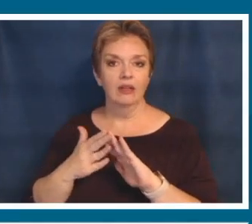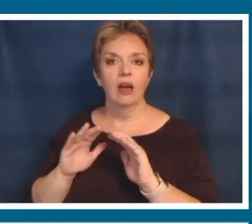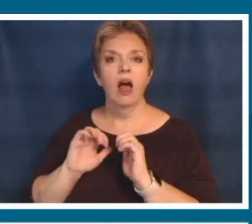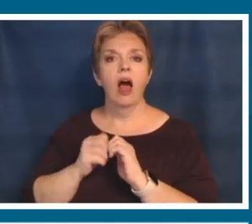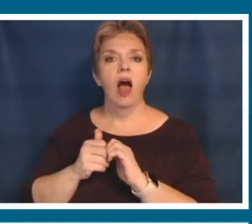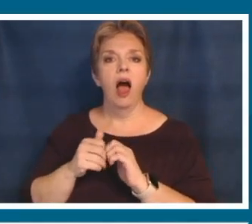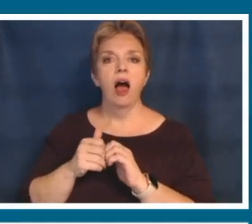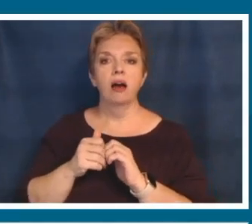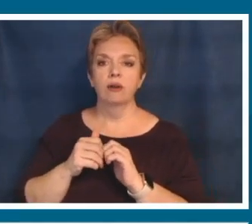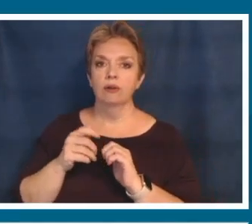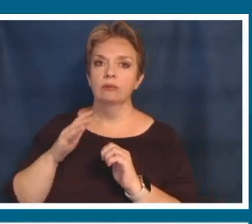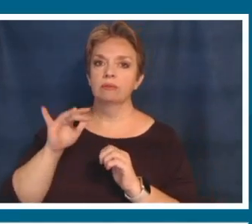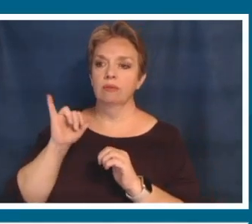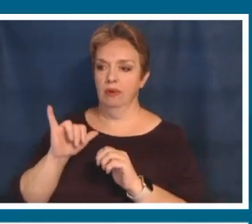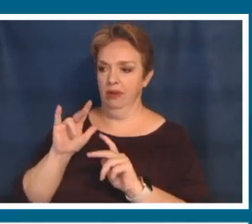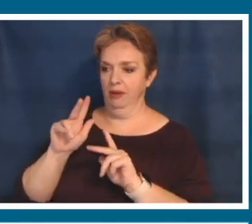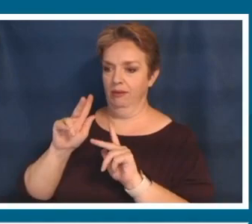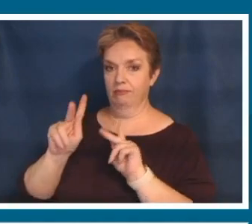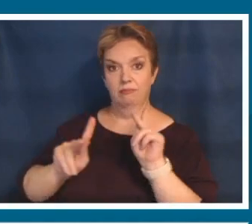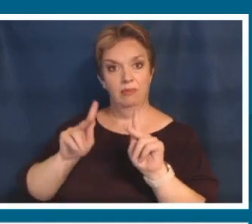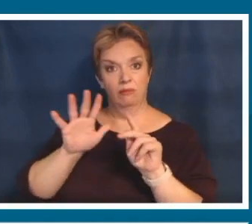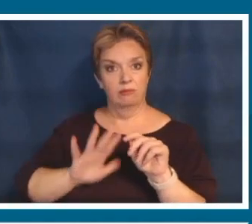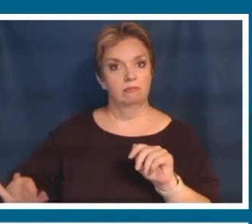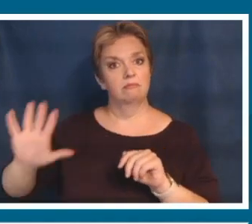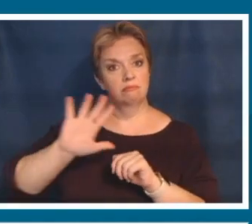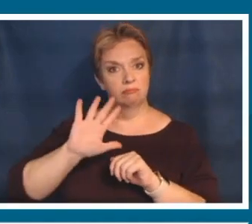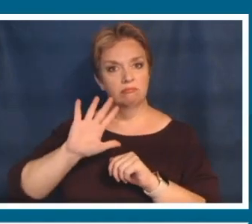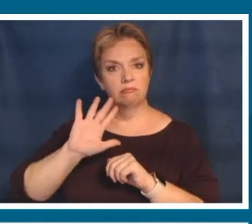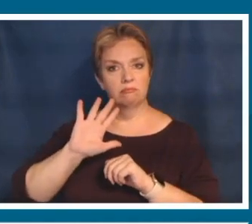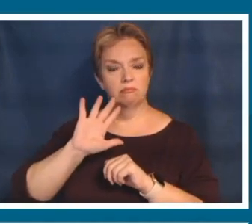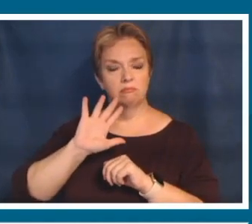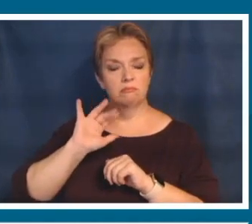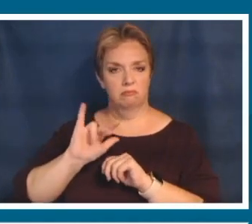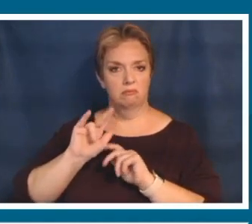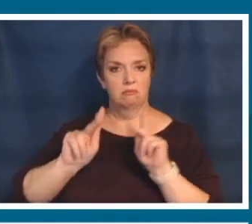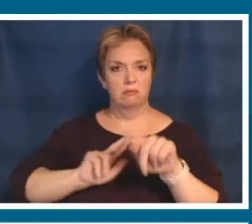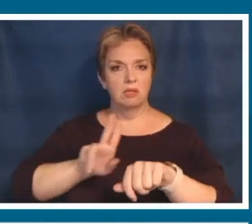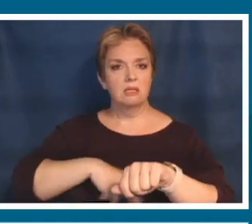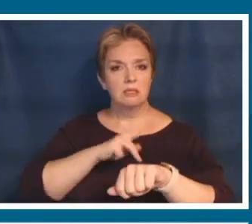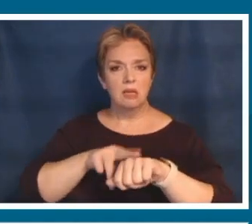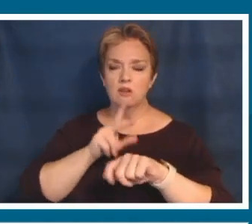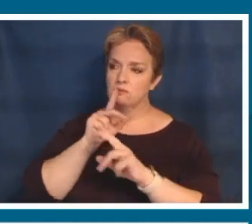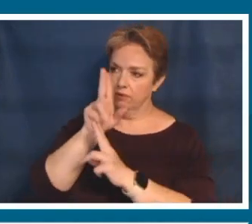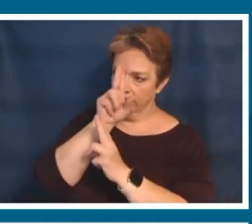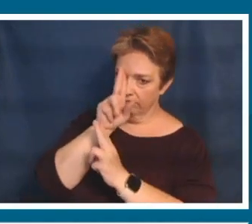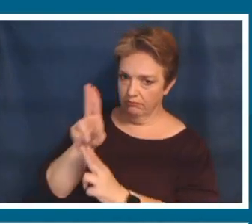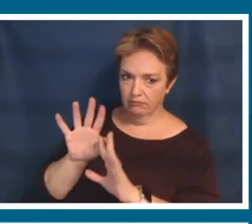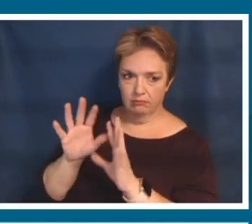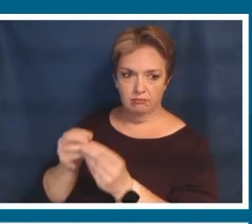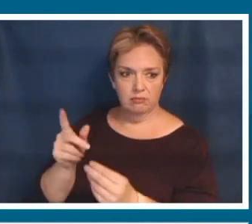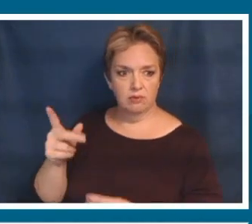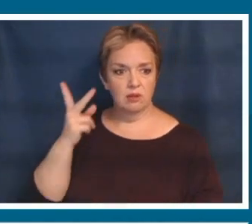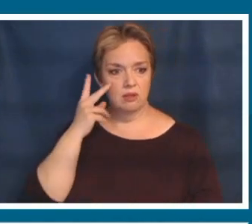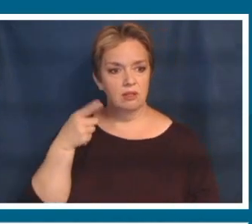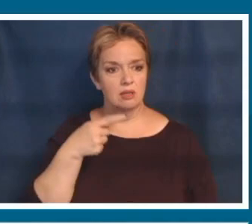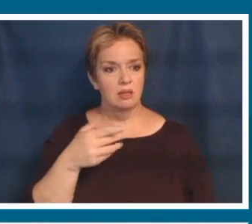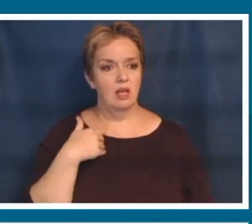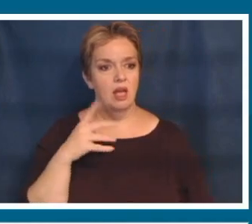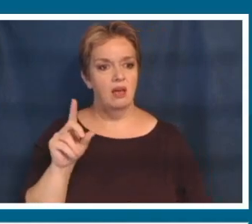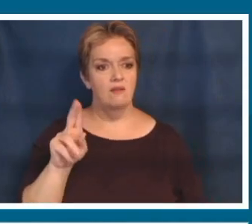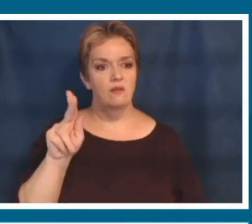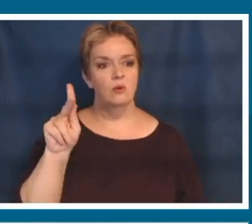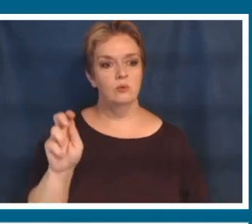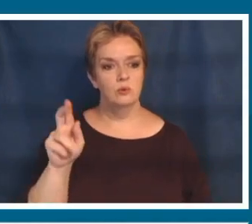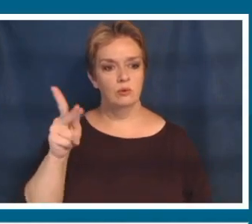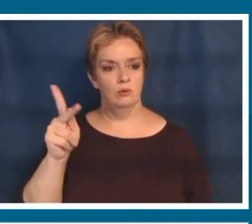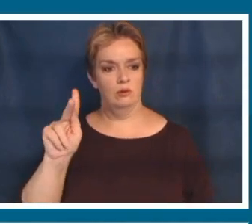memorialized by the nation. So you'll see here, I have a stamp of Duke Kanana Moku,